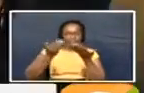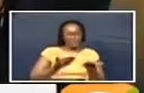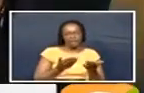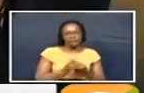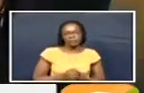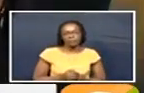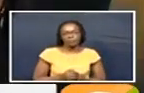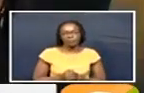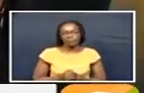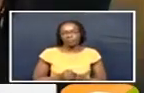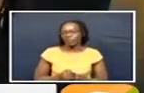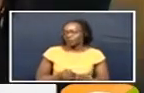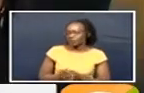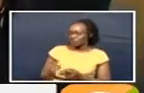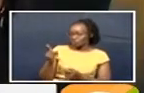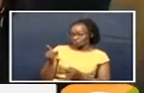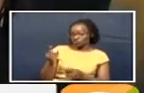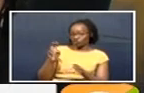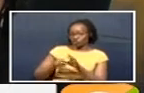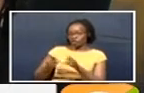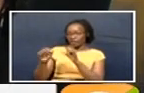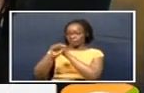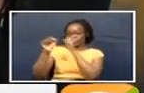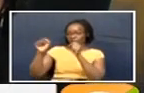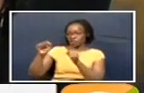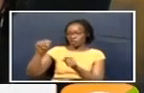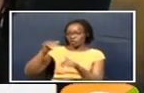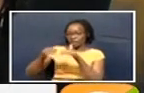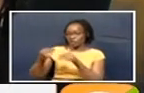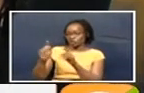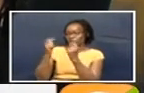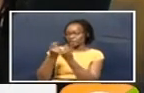to the presidential re-election campaign team, did that come as a surprise?